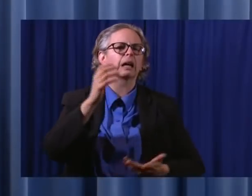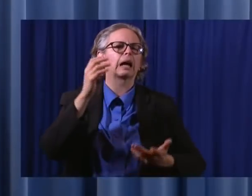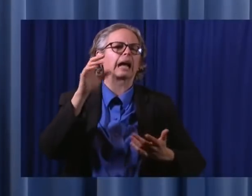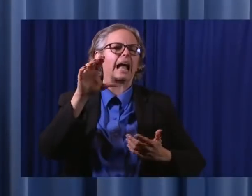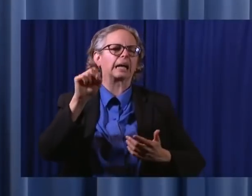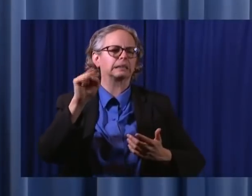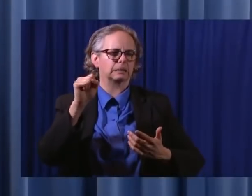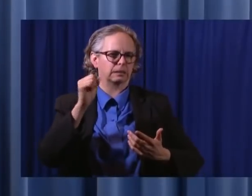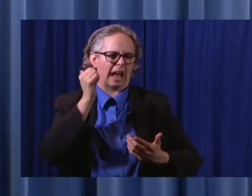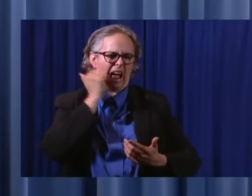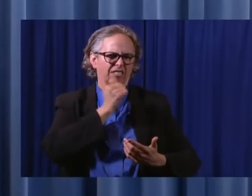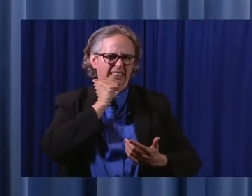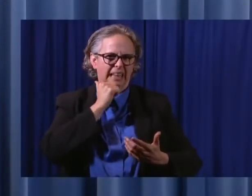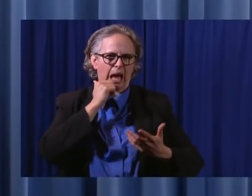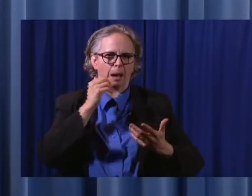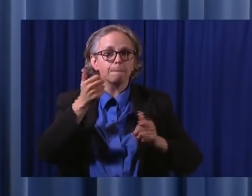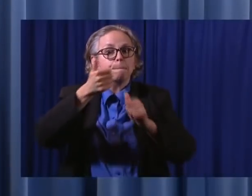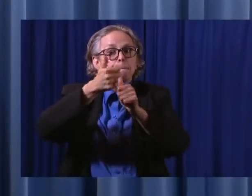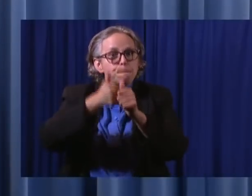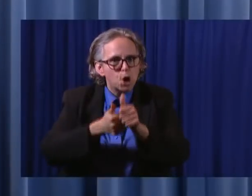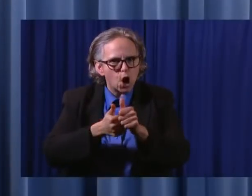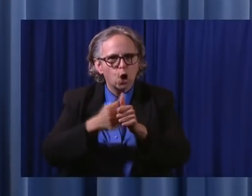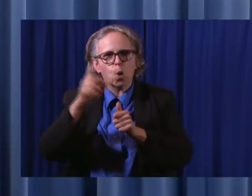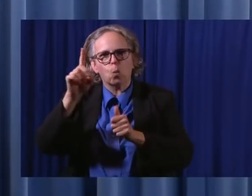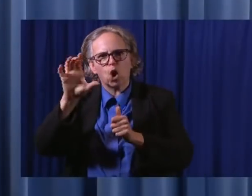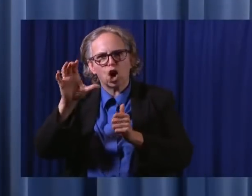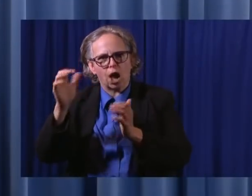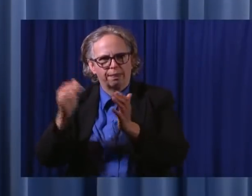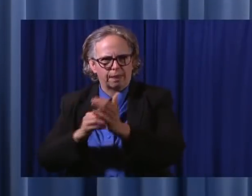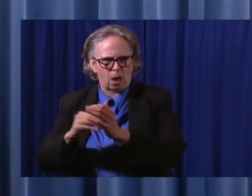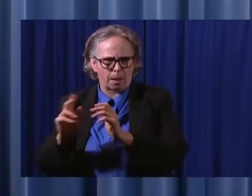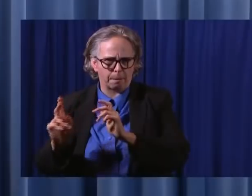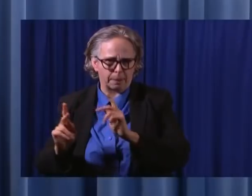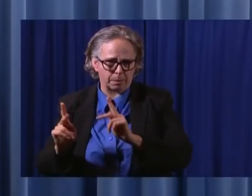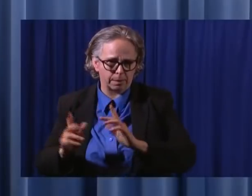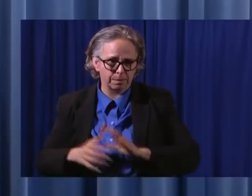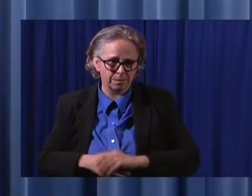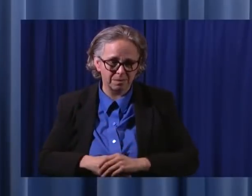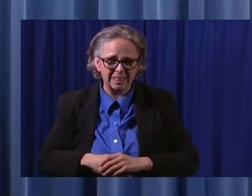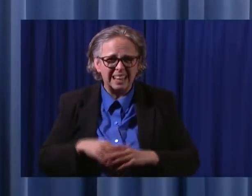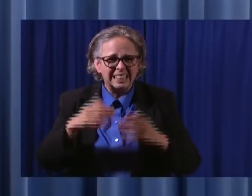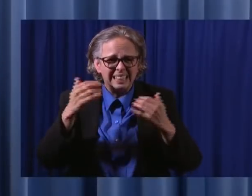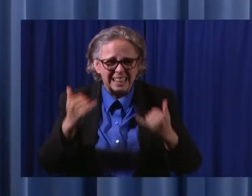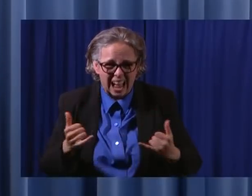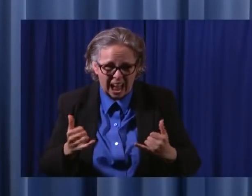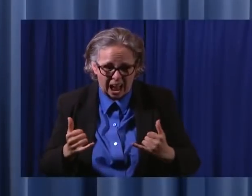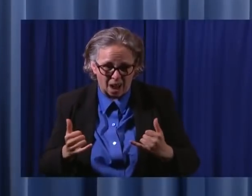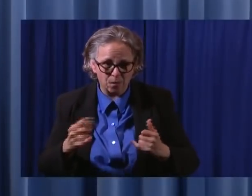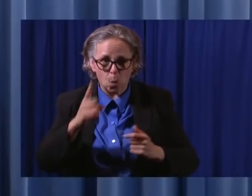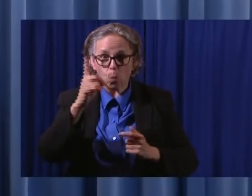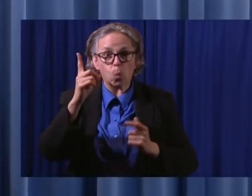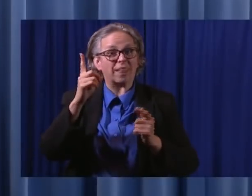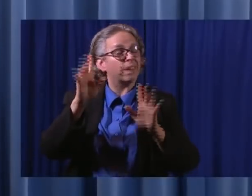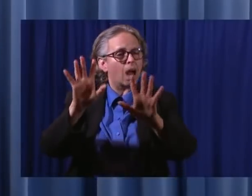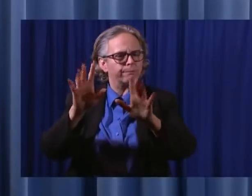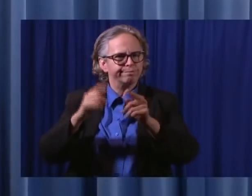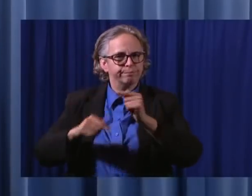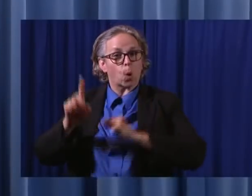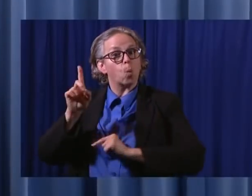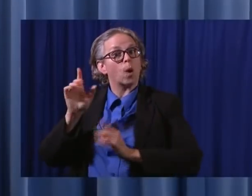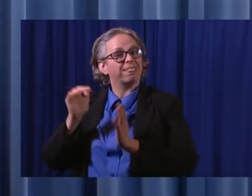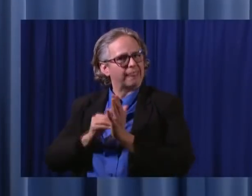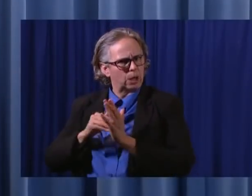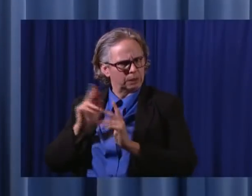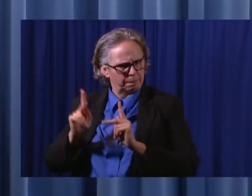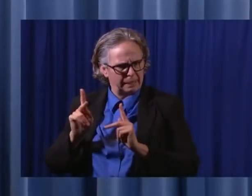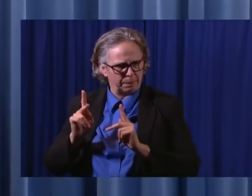week, the average new cases per day increased to approximately 100 cases per 100,000. So they went